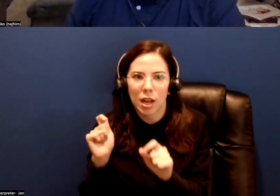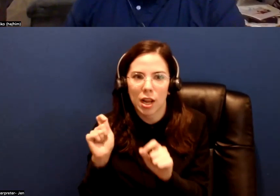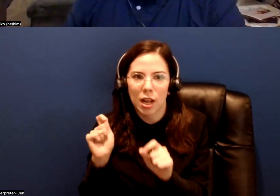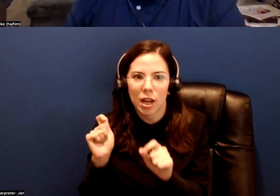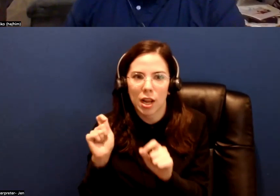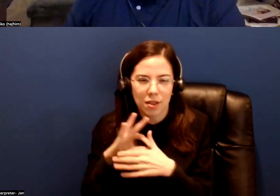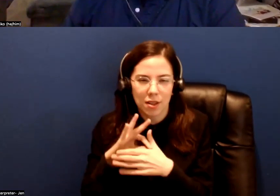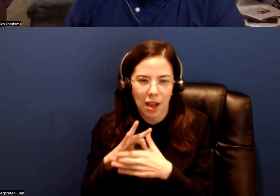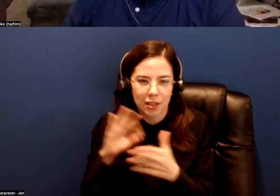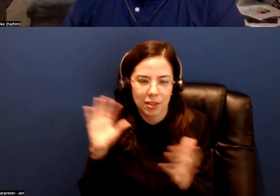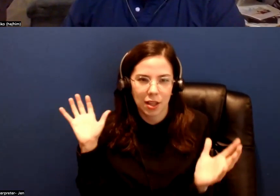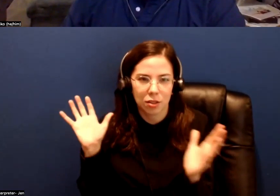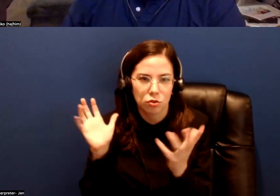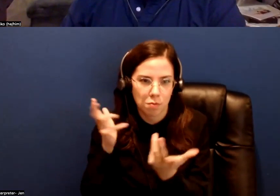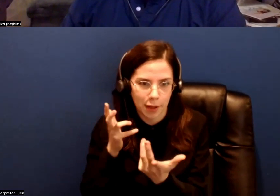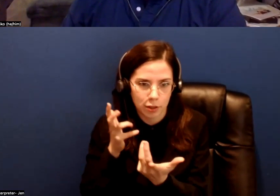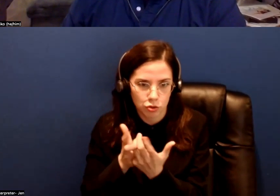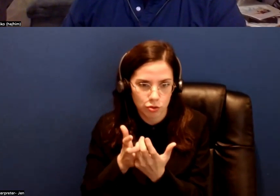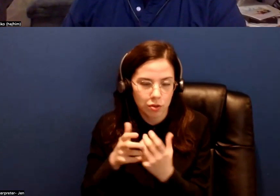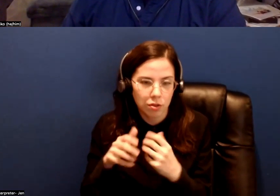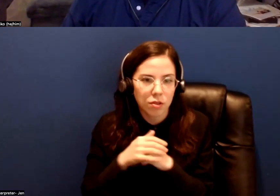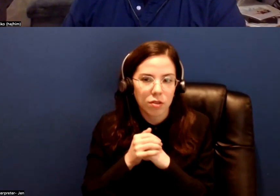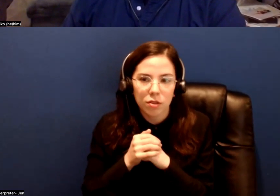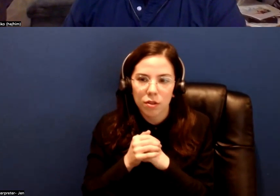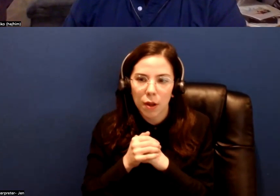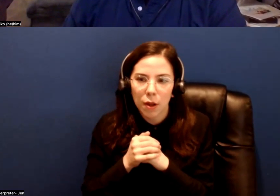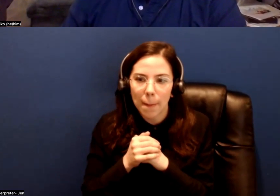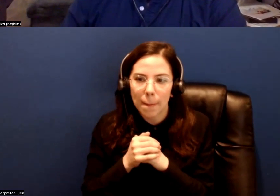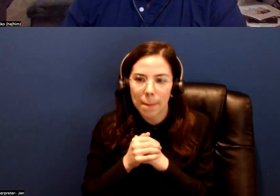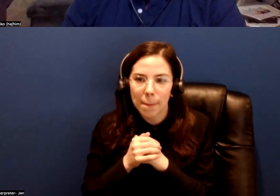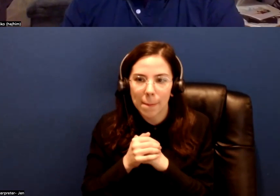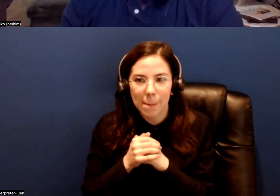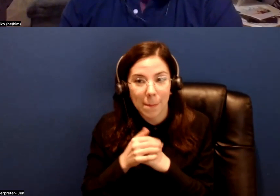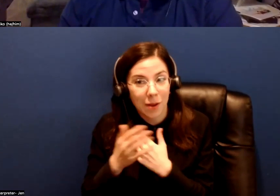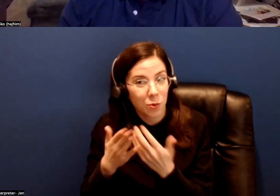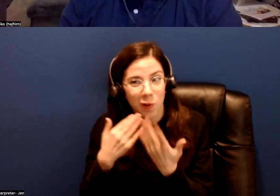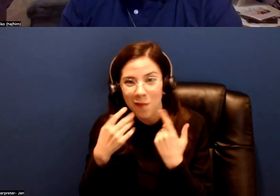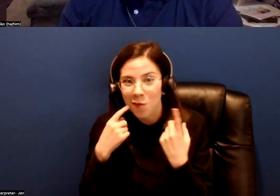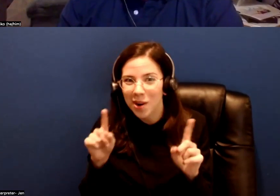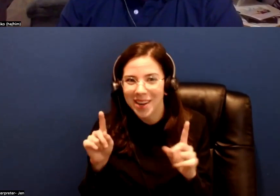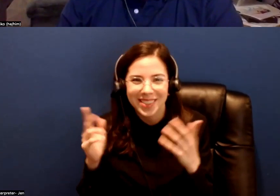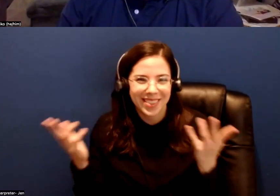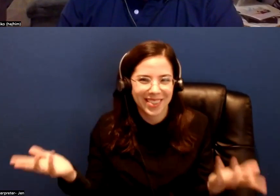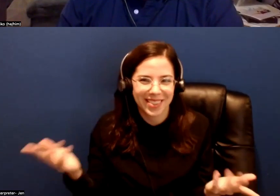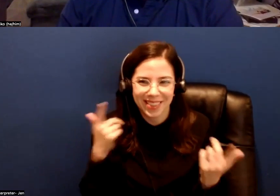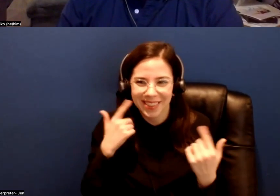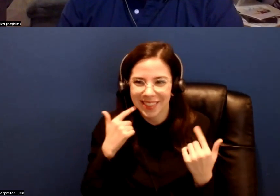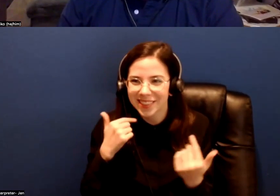size. um, hey, you got to make it work. All right.